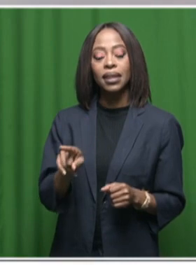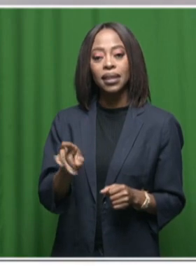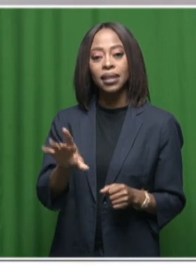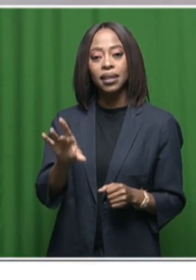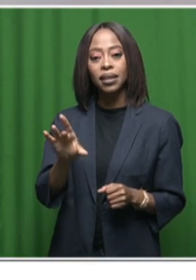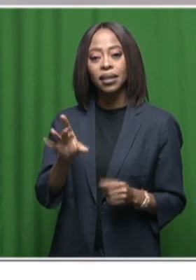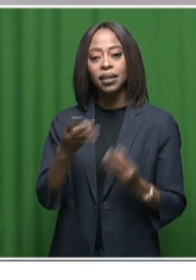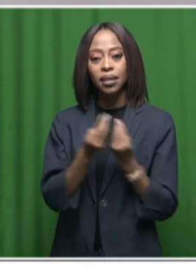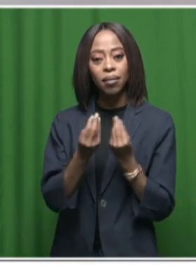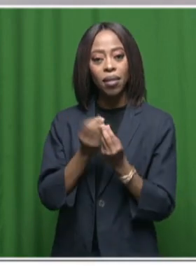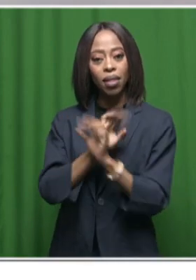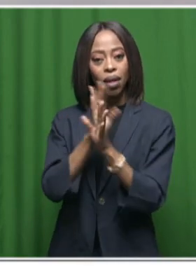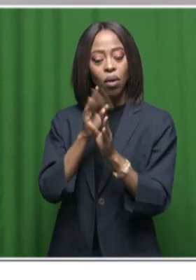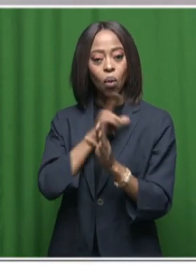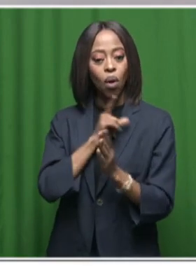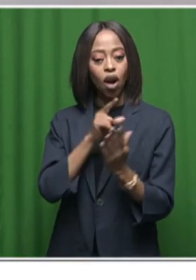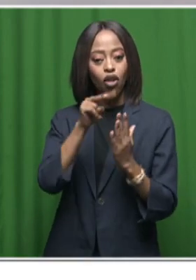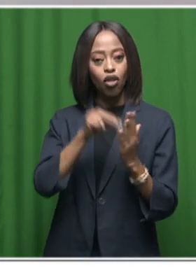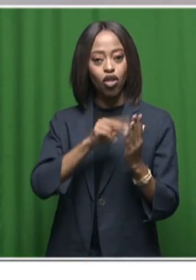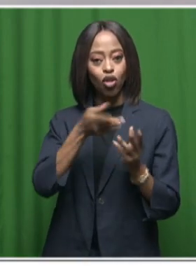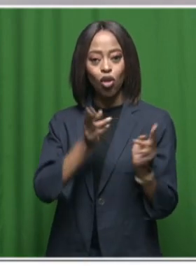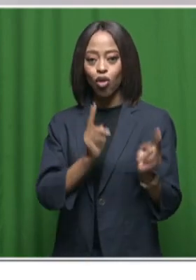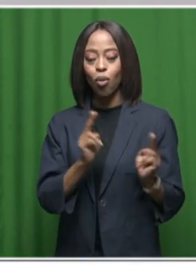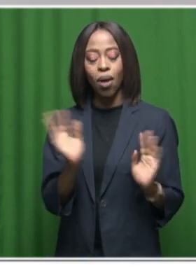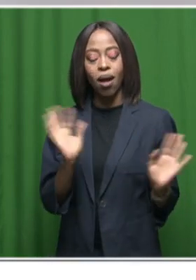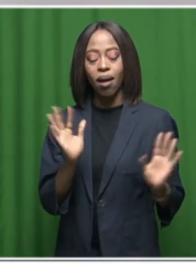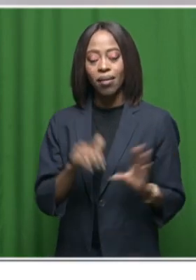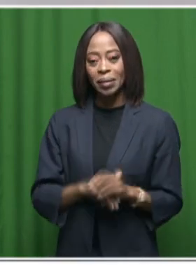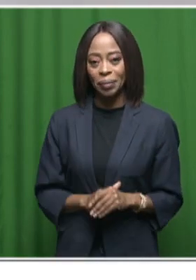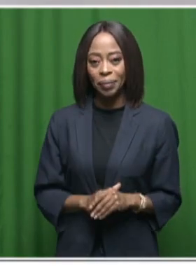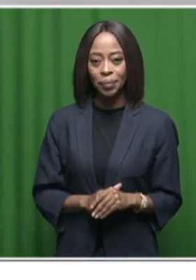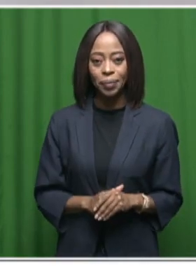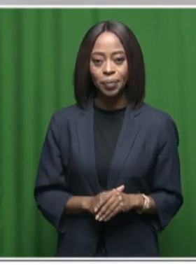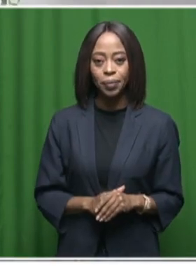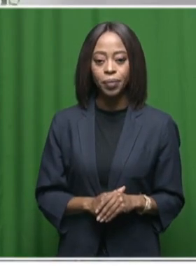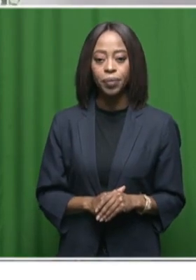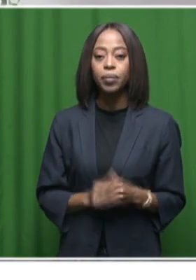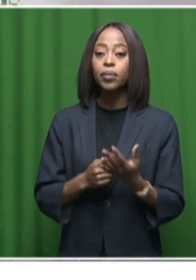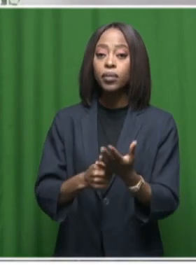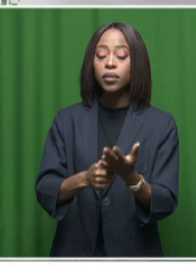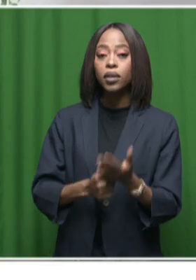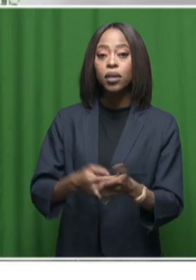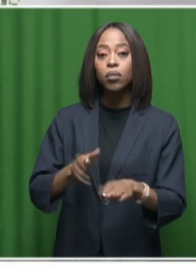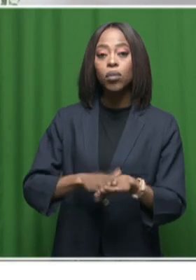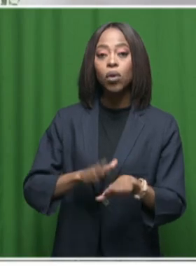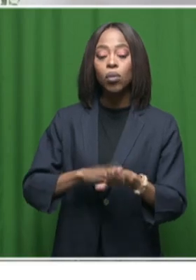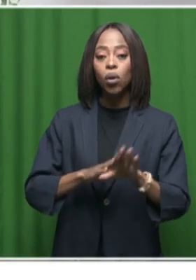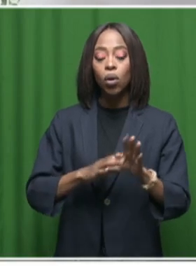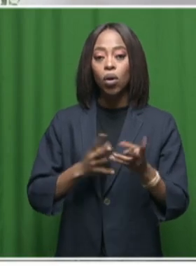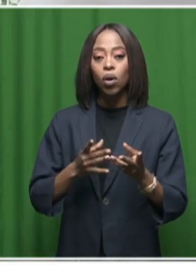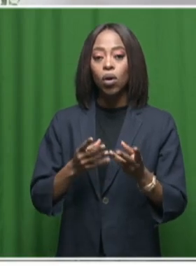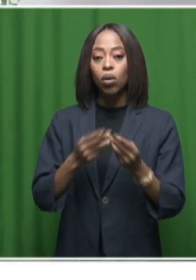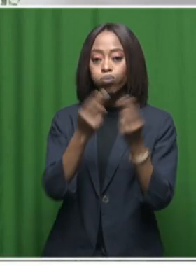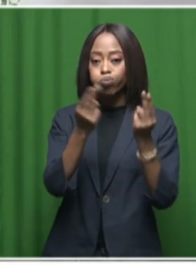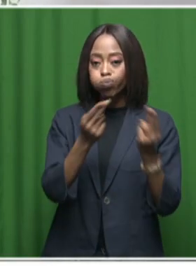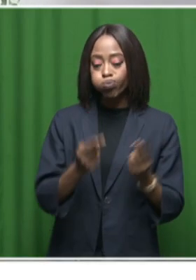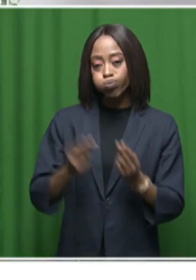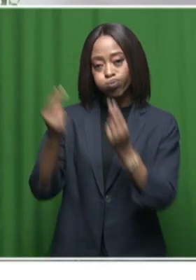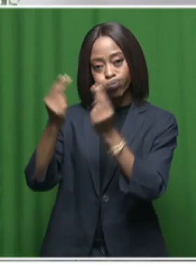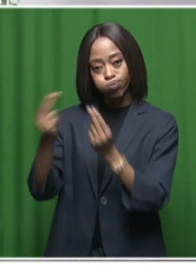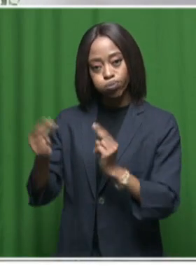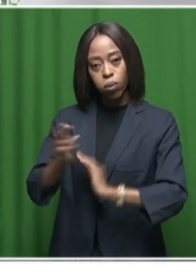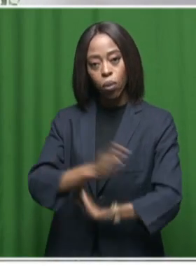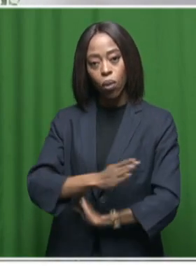can't necessarily read it as a traditional landscape. Mm-hmm. I want to talk about the pieces that have been installed for this